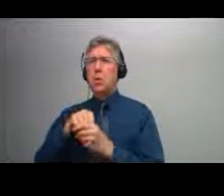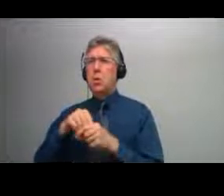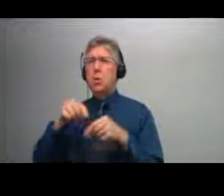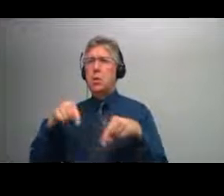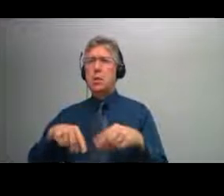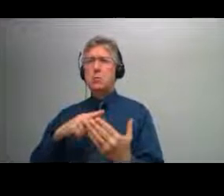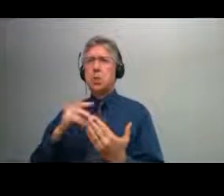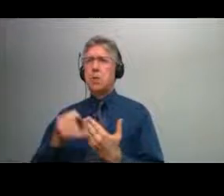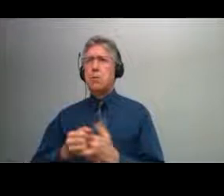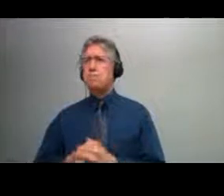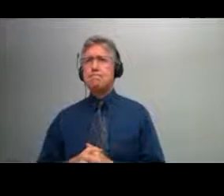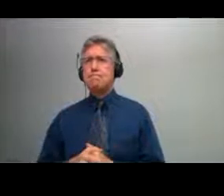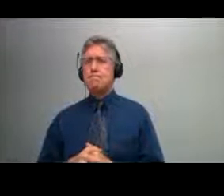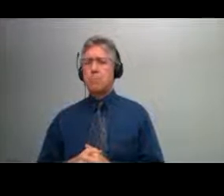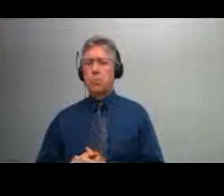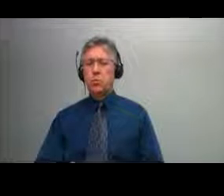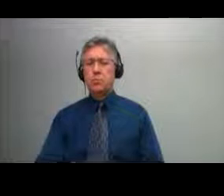project